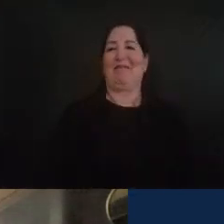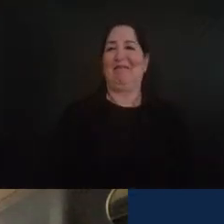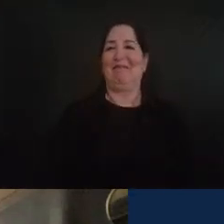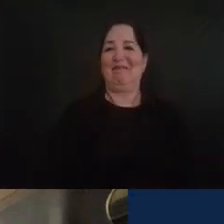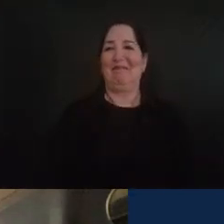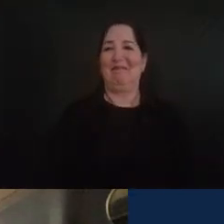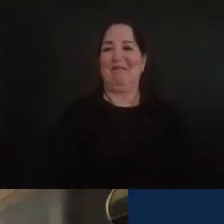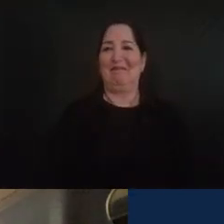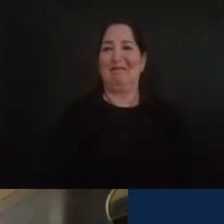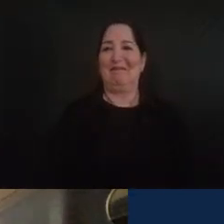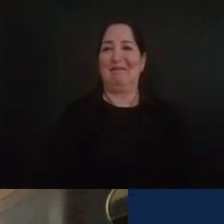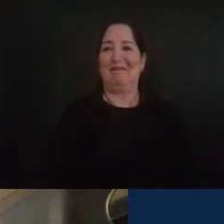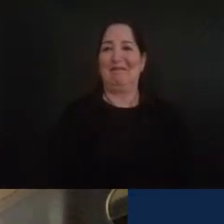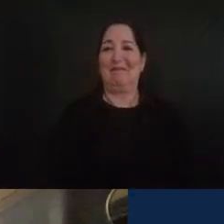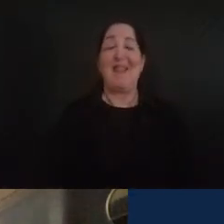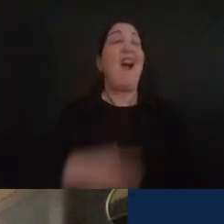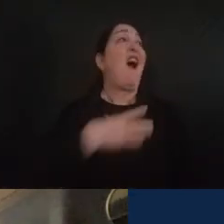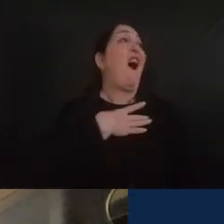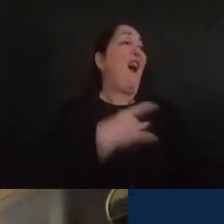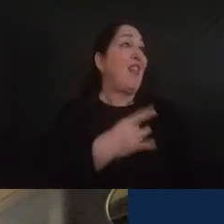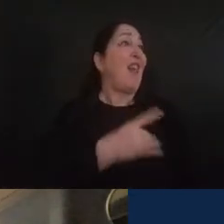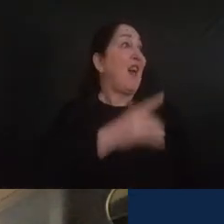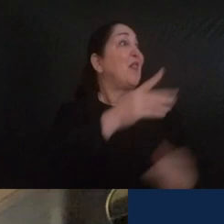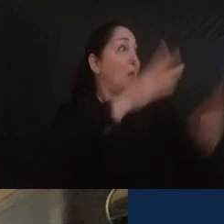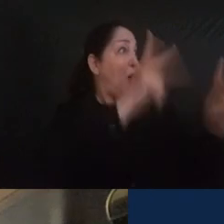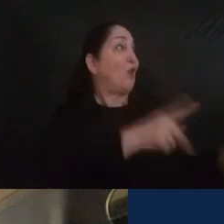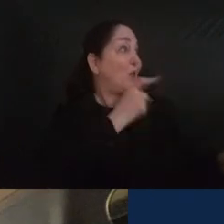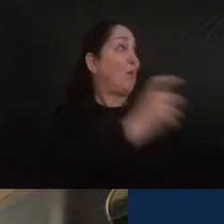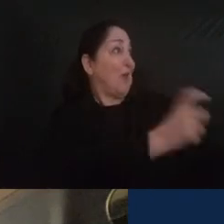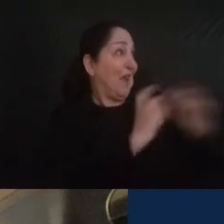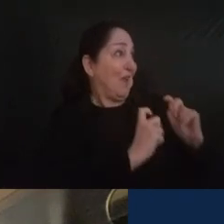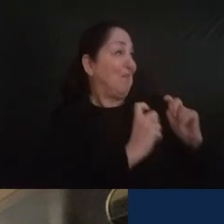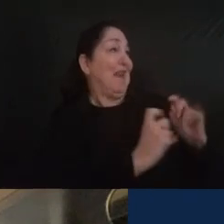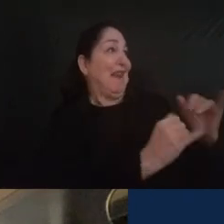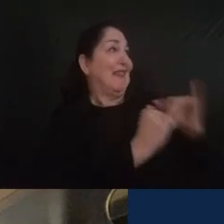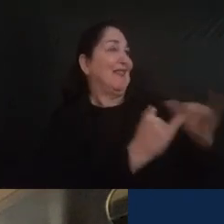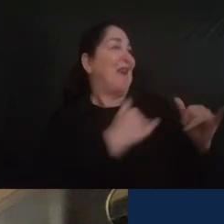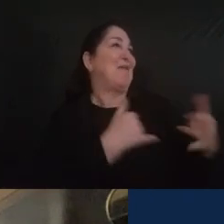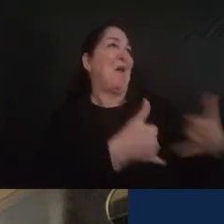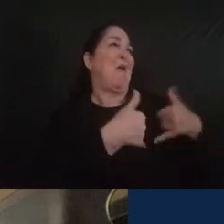Wonderful. I like the presenter just as much as I like the other award itself.